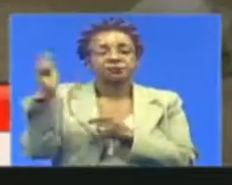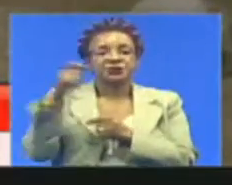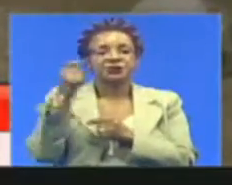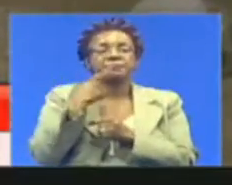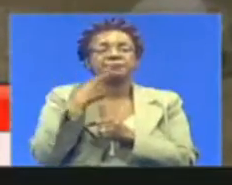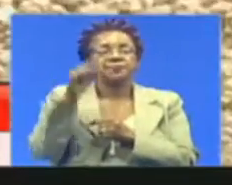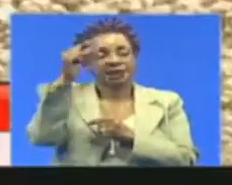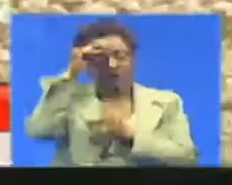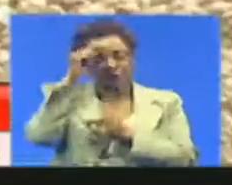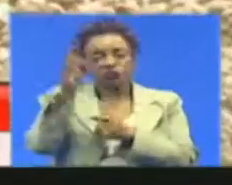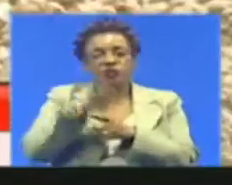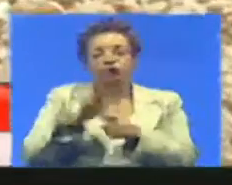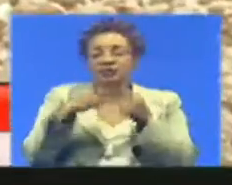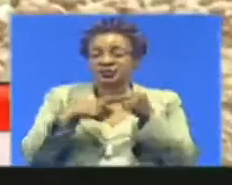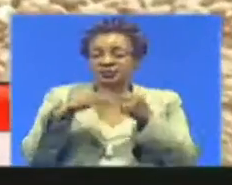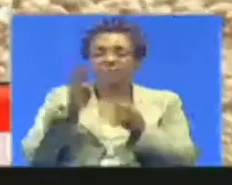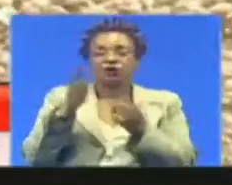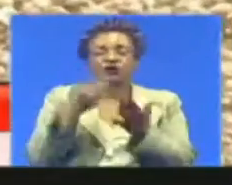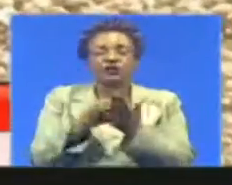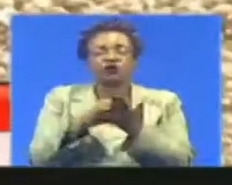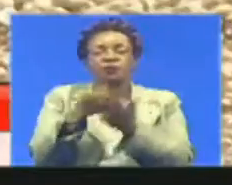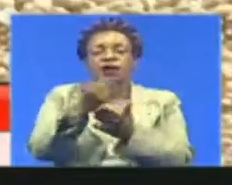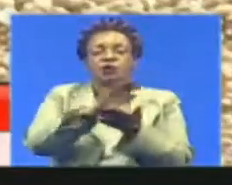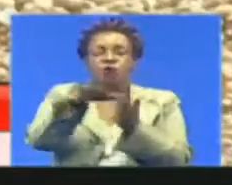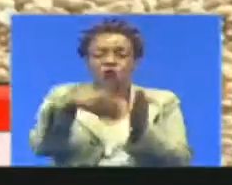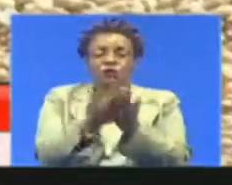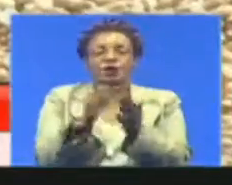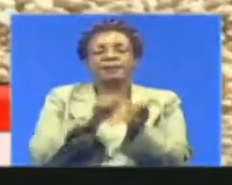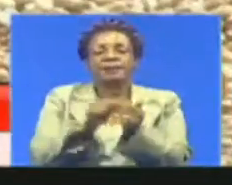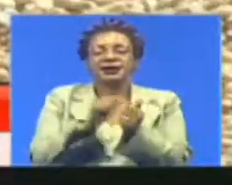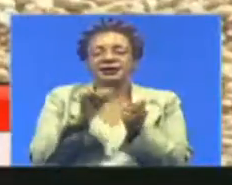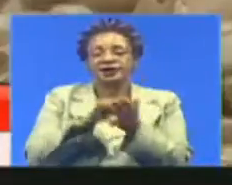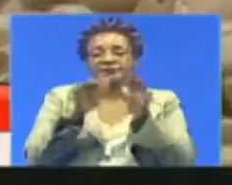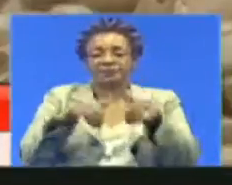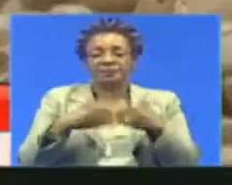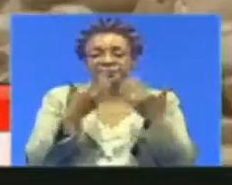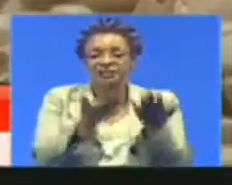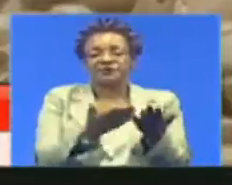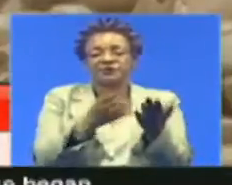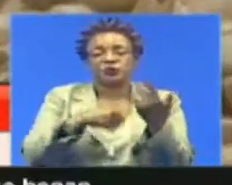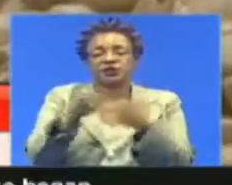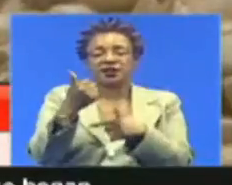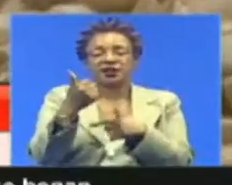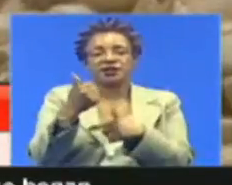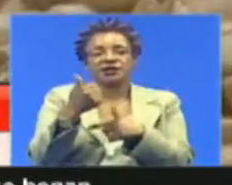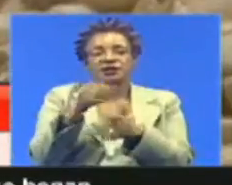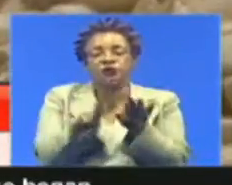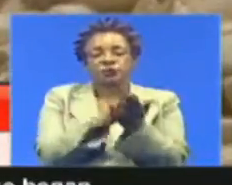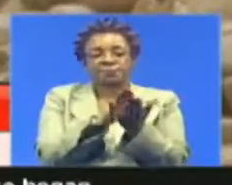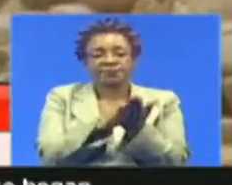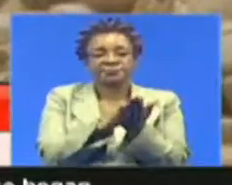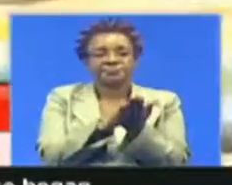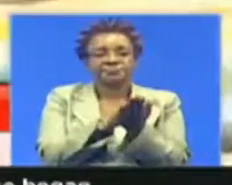spend 6 billion shillings to buy all the maize that farmers present for sale. That's in order to restock the reserve.